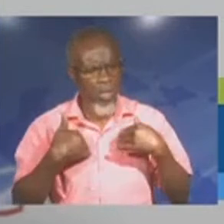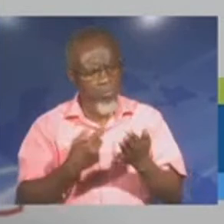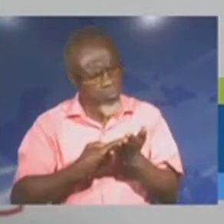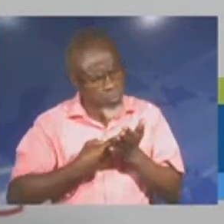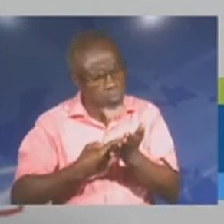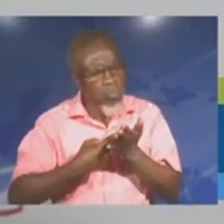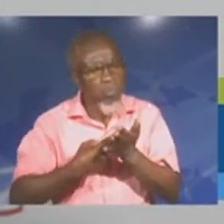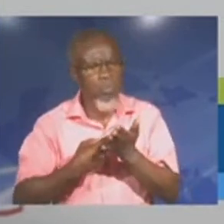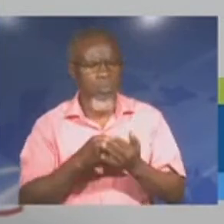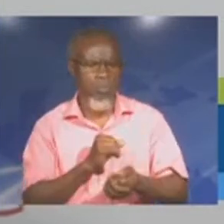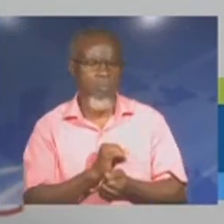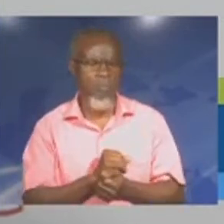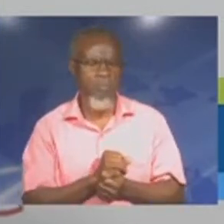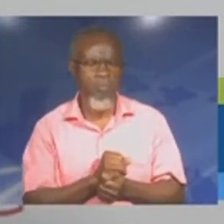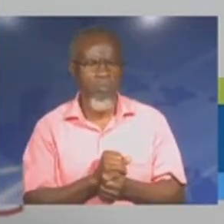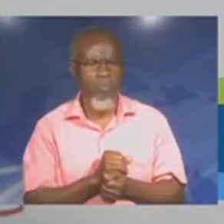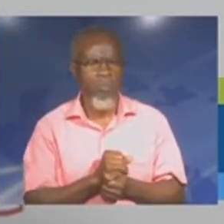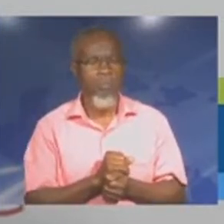scenes.